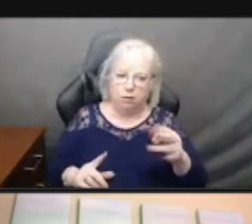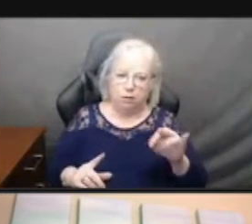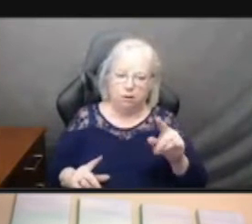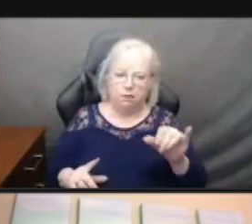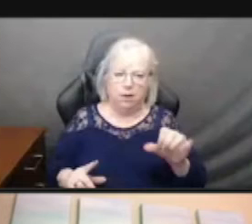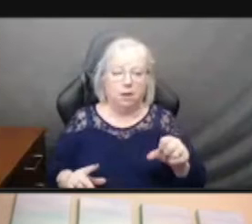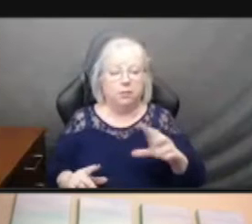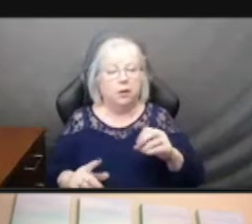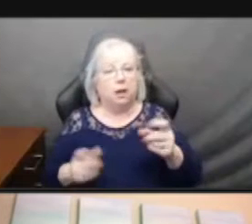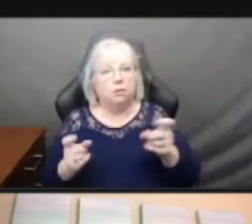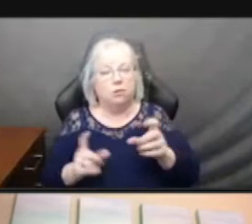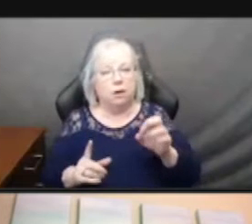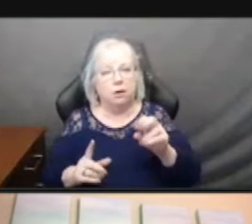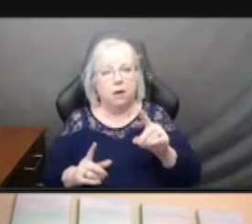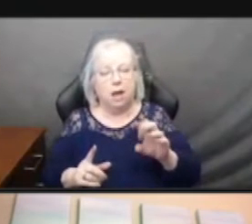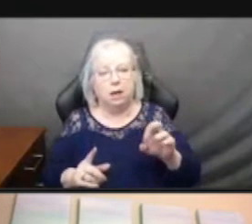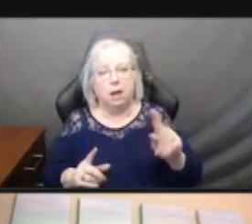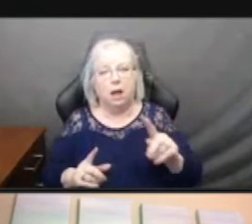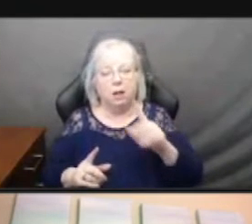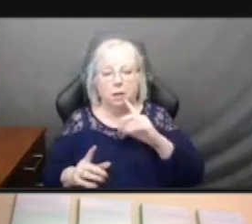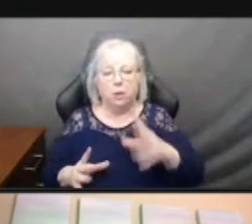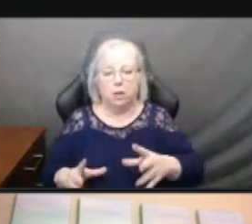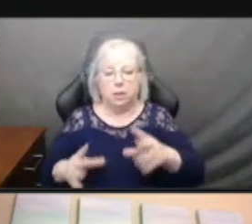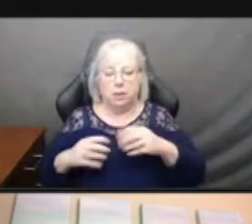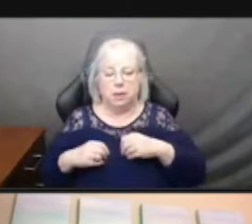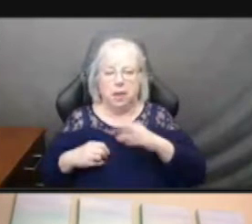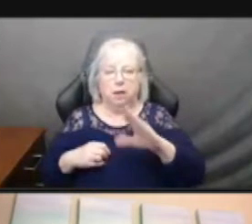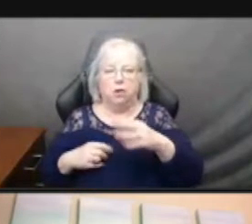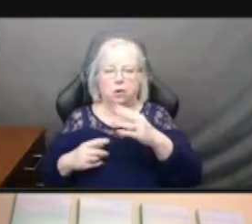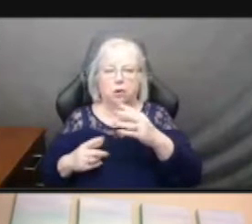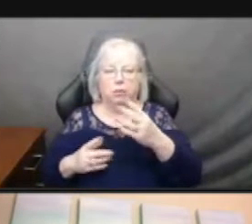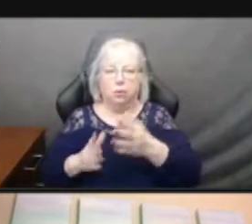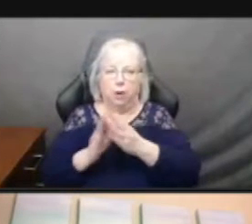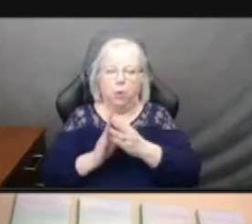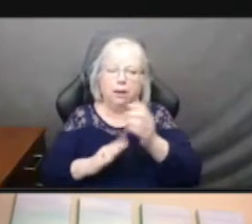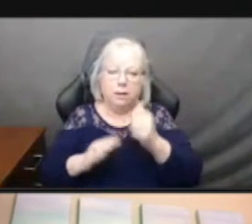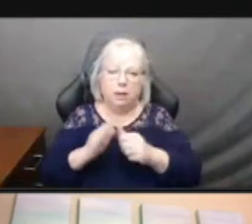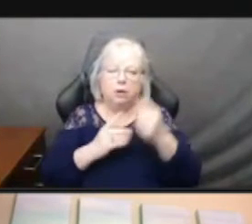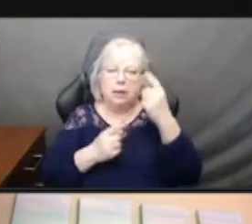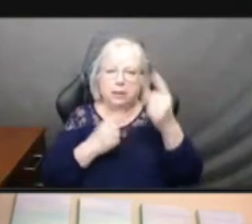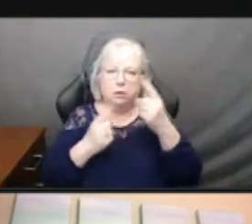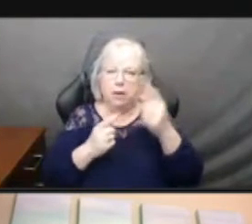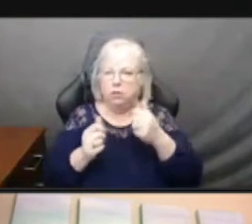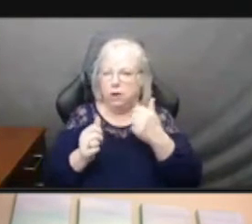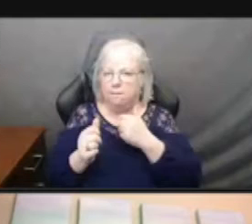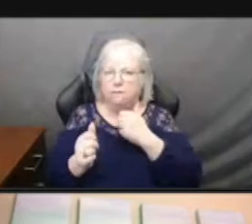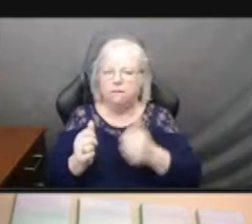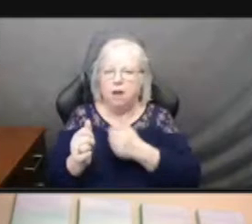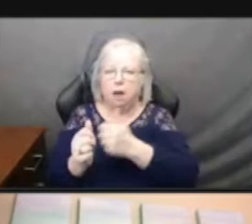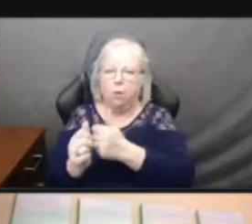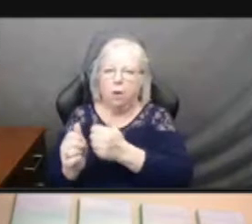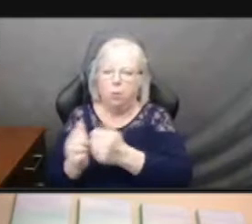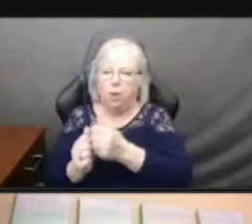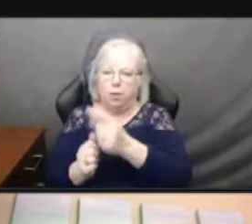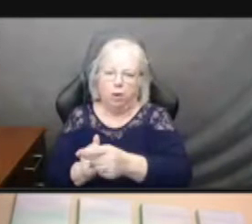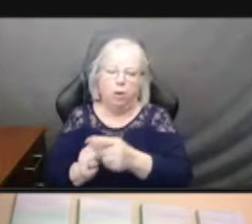And Director Adcock, I will take your request under consideration and will follow up with you whether Mr. Rainey will be here